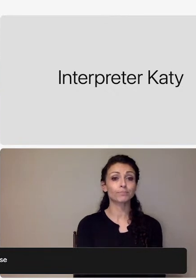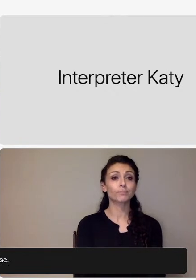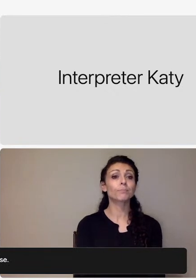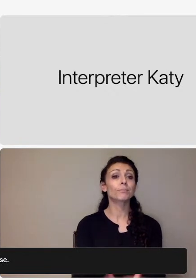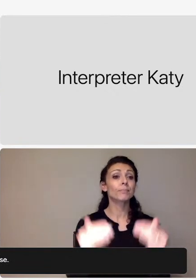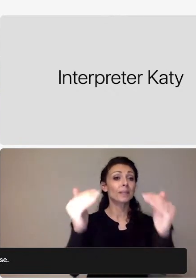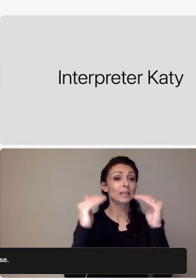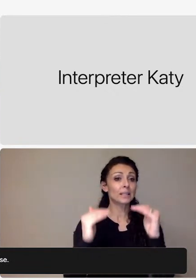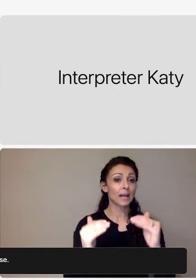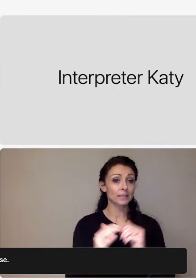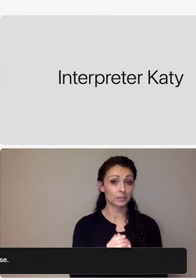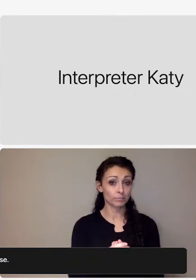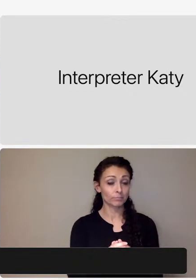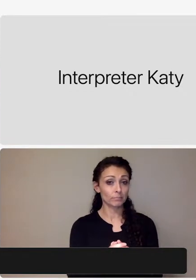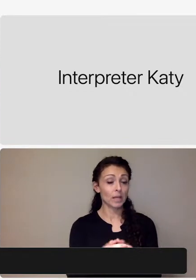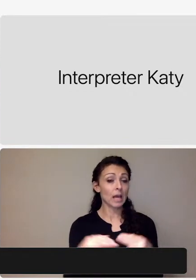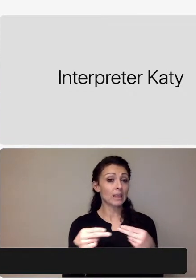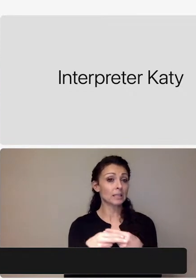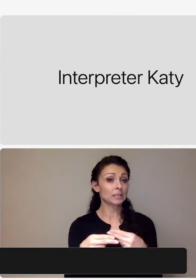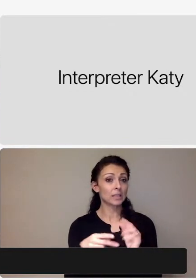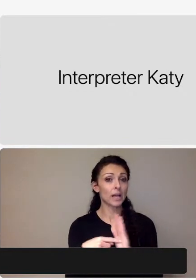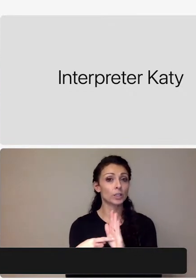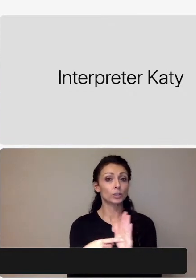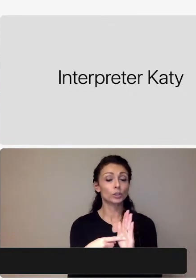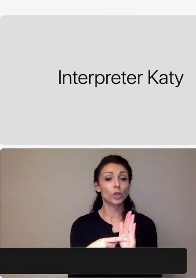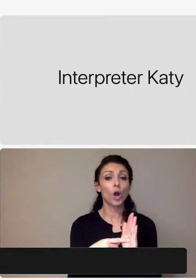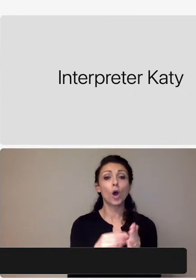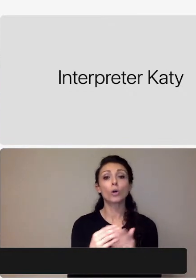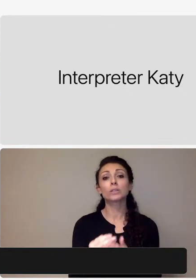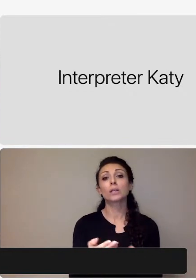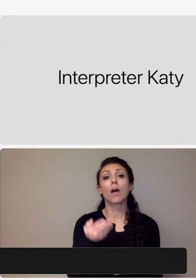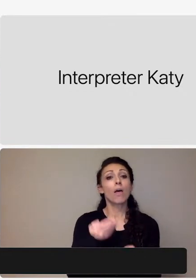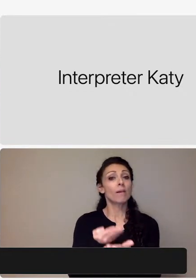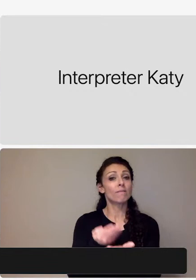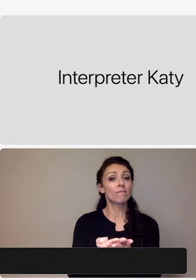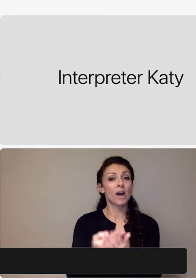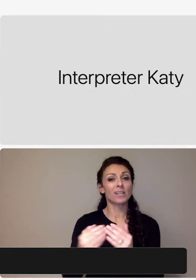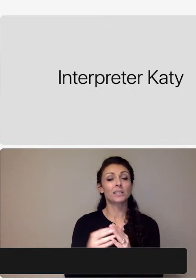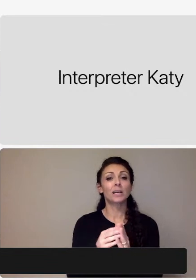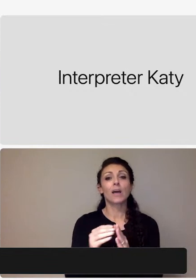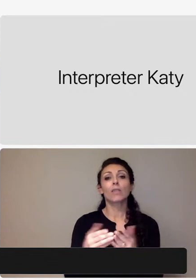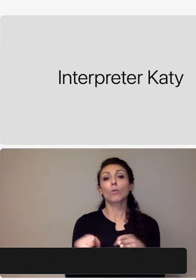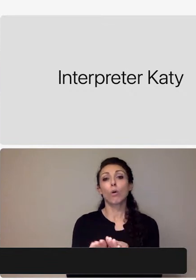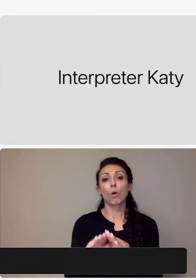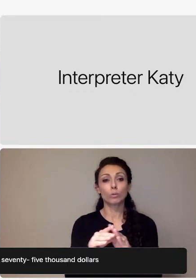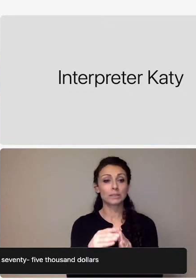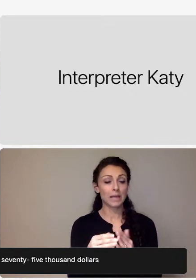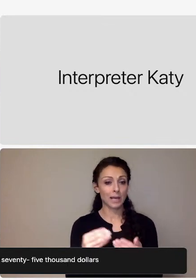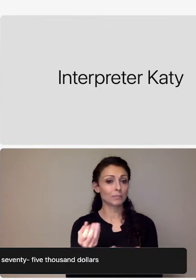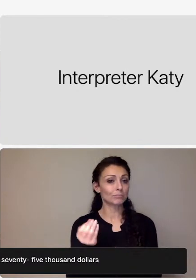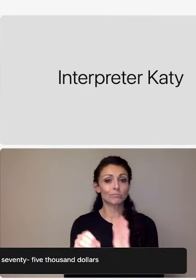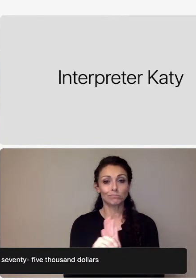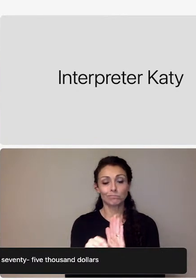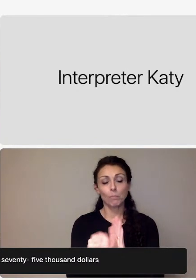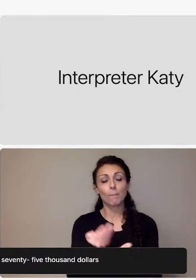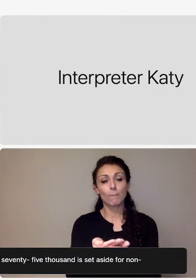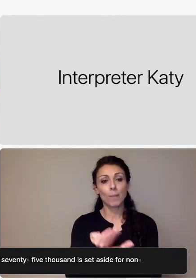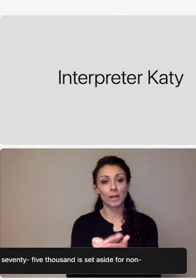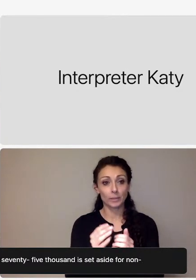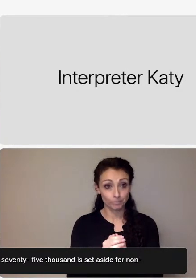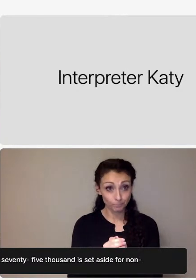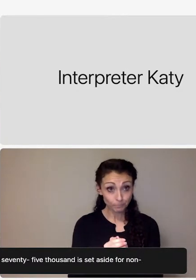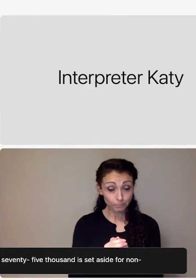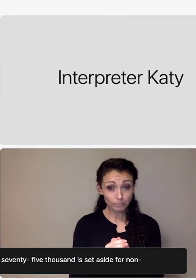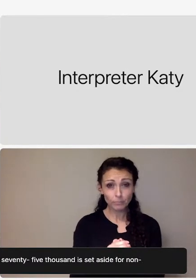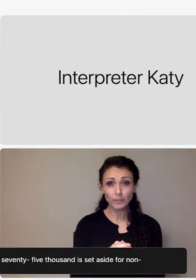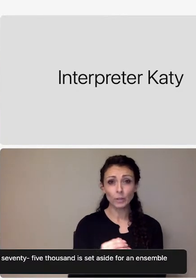this slide shows the components of the ending fund balance 175 000 is set aside for non-spendables followed by